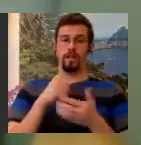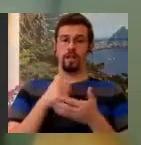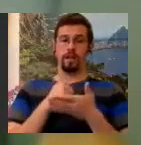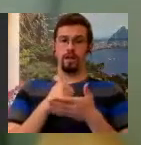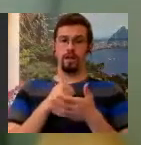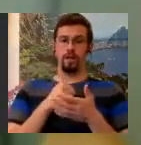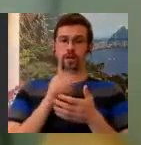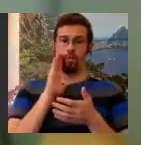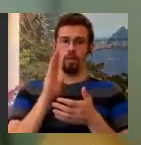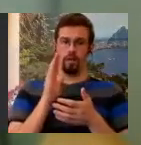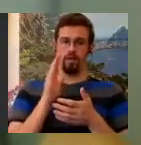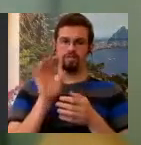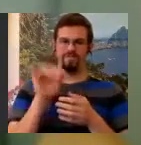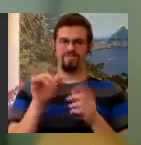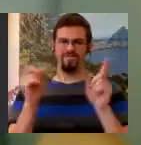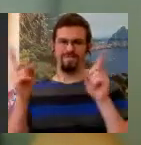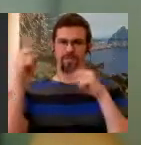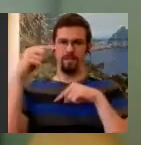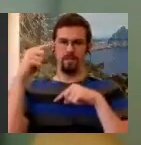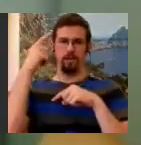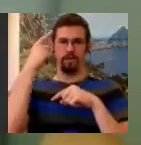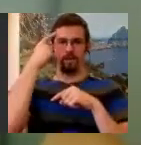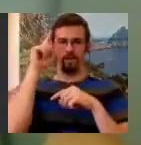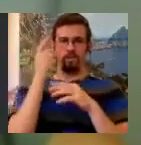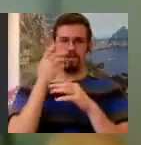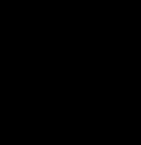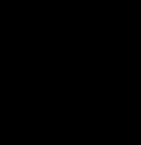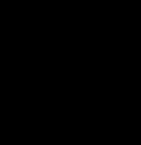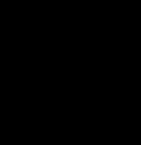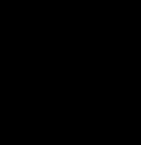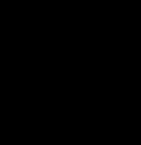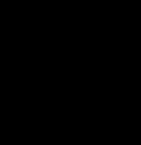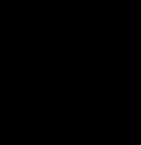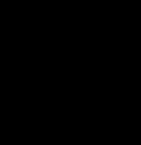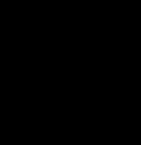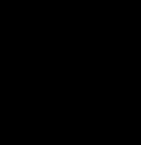in the blue boxes, which are called the fruit boxes.